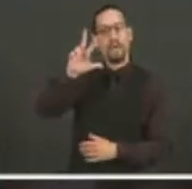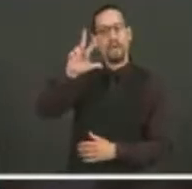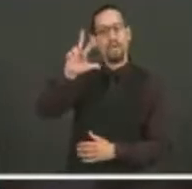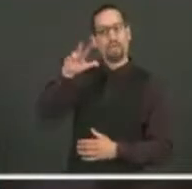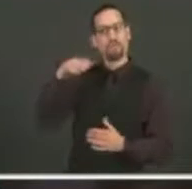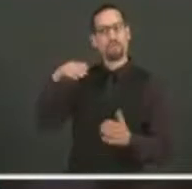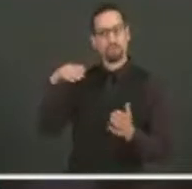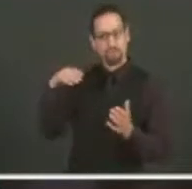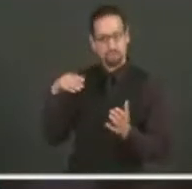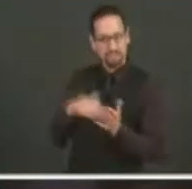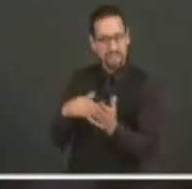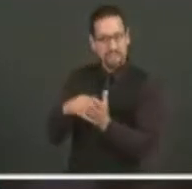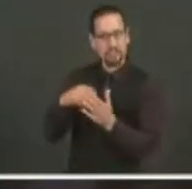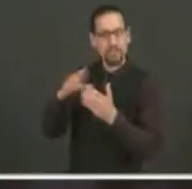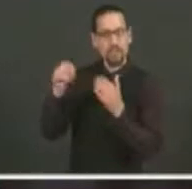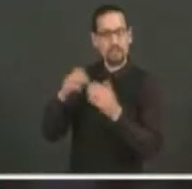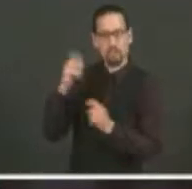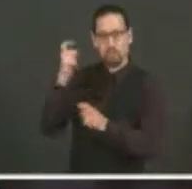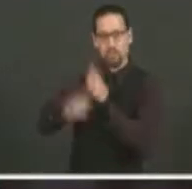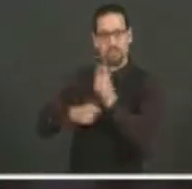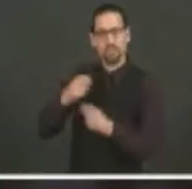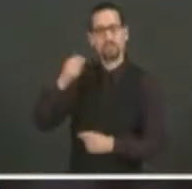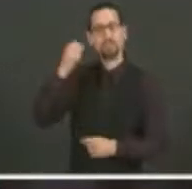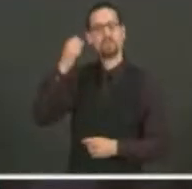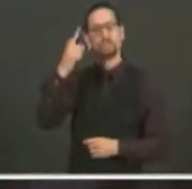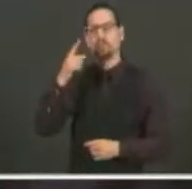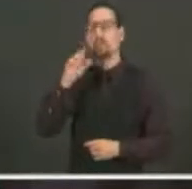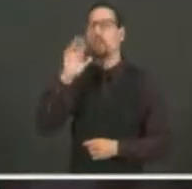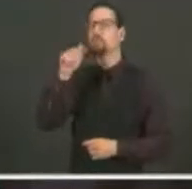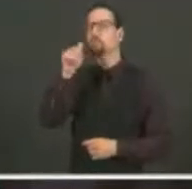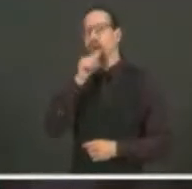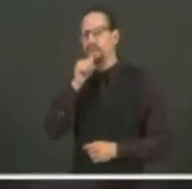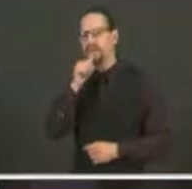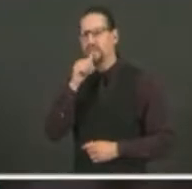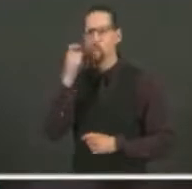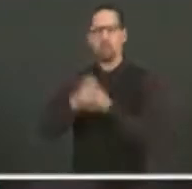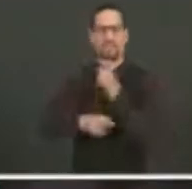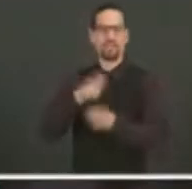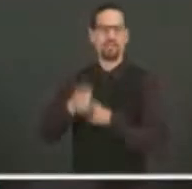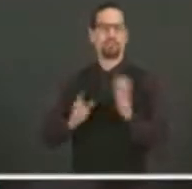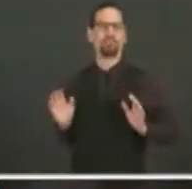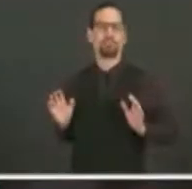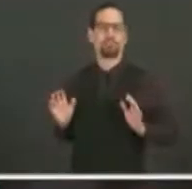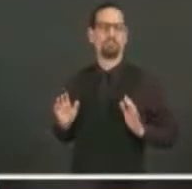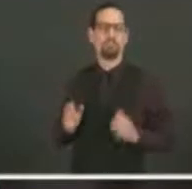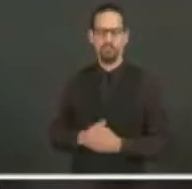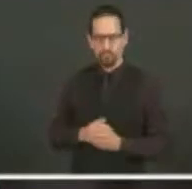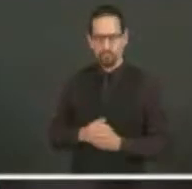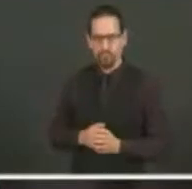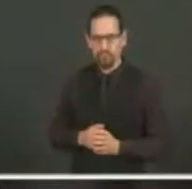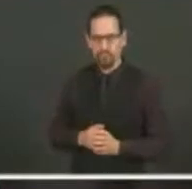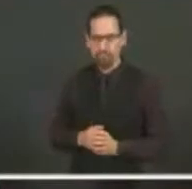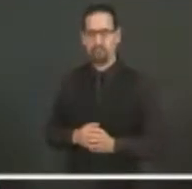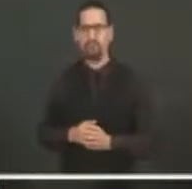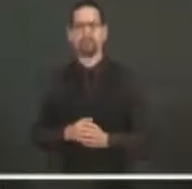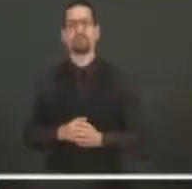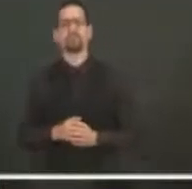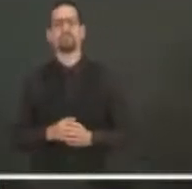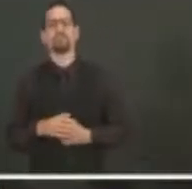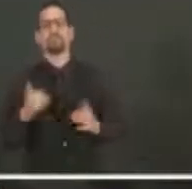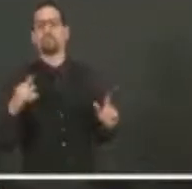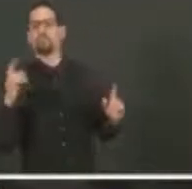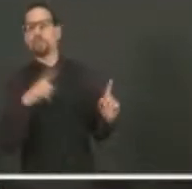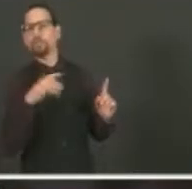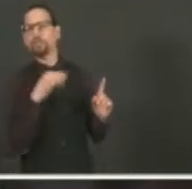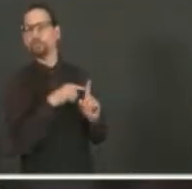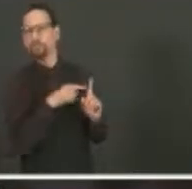Mayor Alorza had a ceremony. He's lifted Providence Plantation from the city of Providence. I asked you last week about that. You